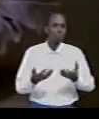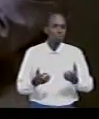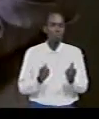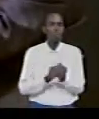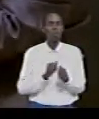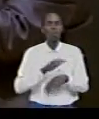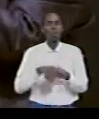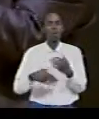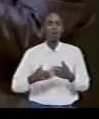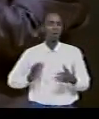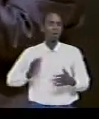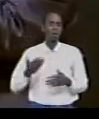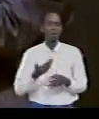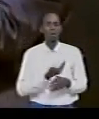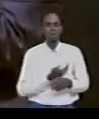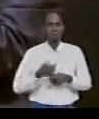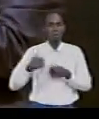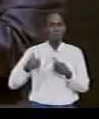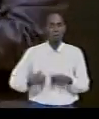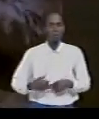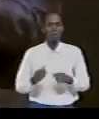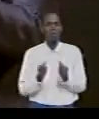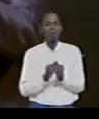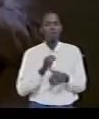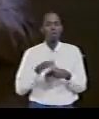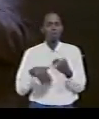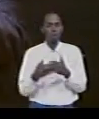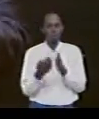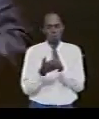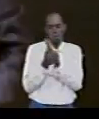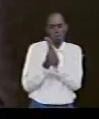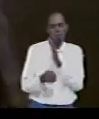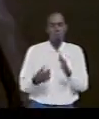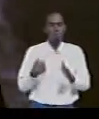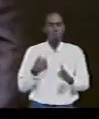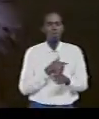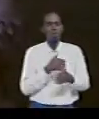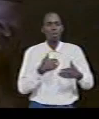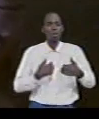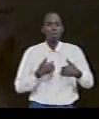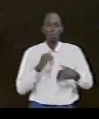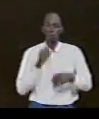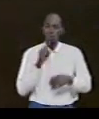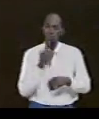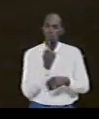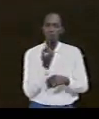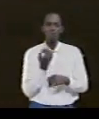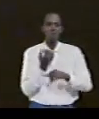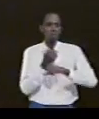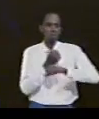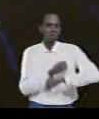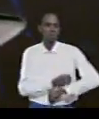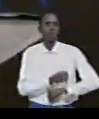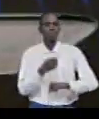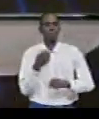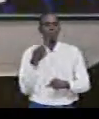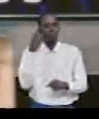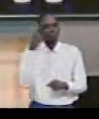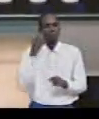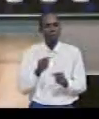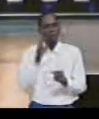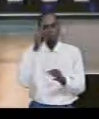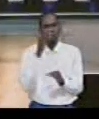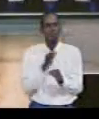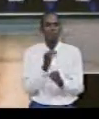all our strength, with all the skill we have, earnestly contend for the faith which was